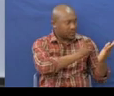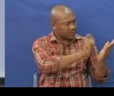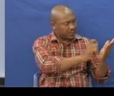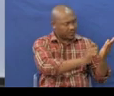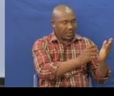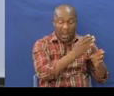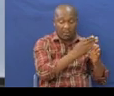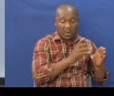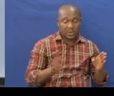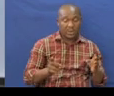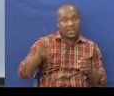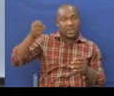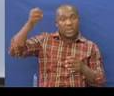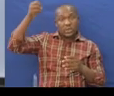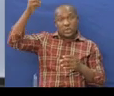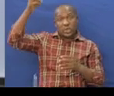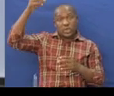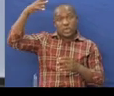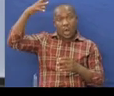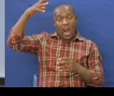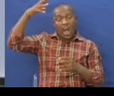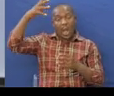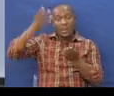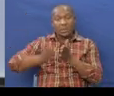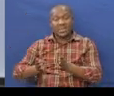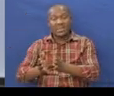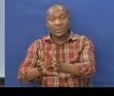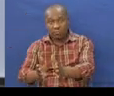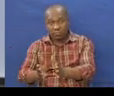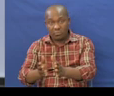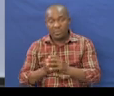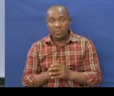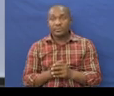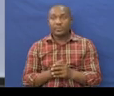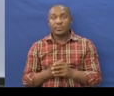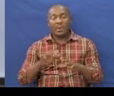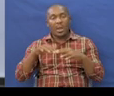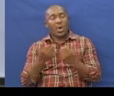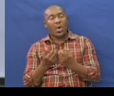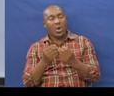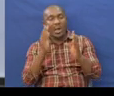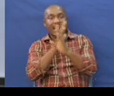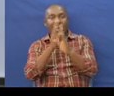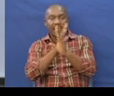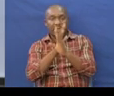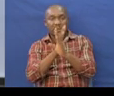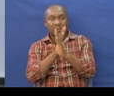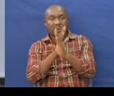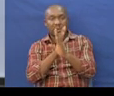about the solar system, or maybe the climatic condition of Dodoma